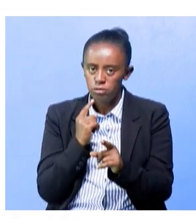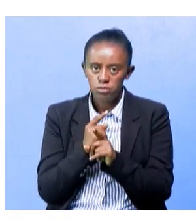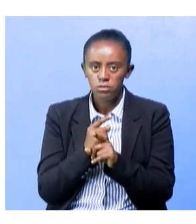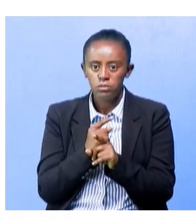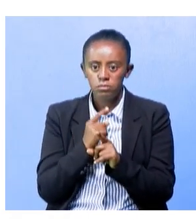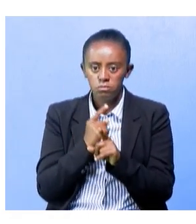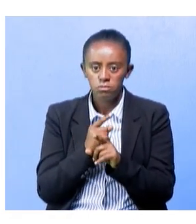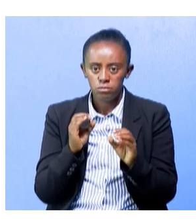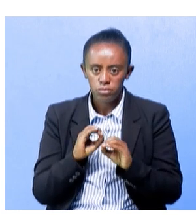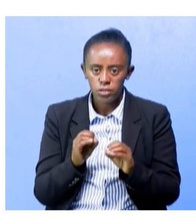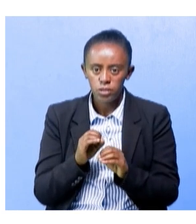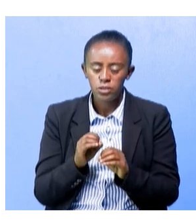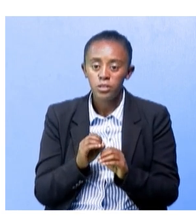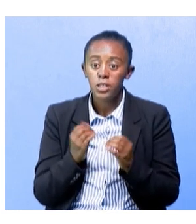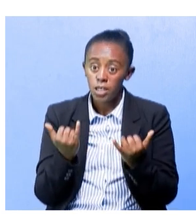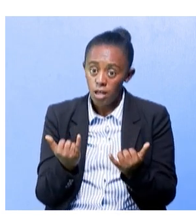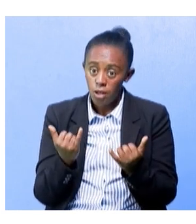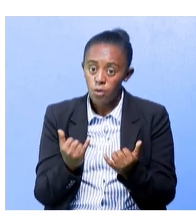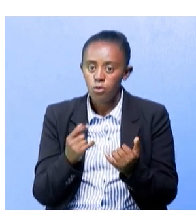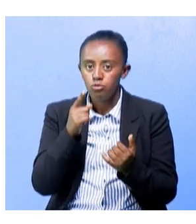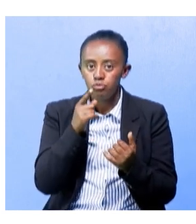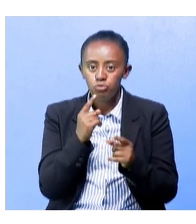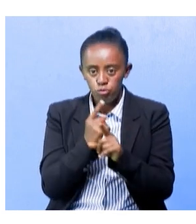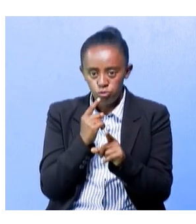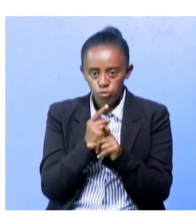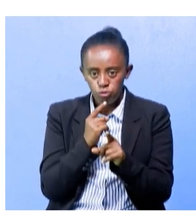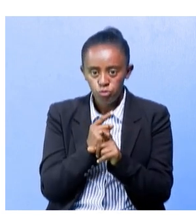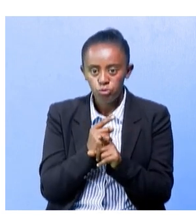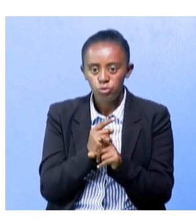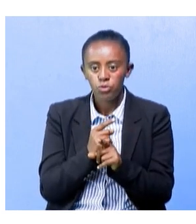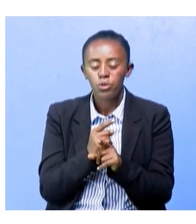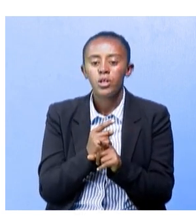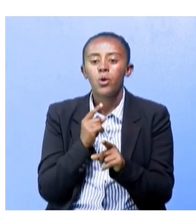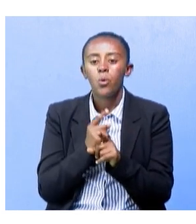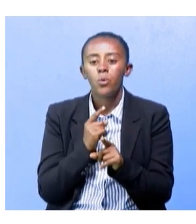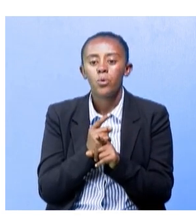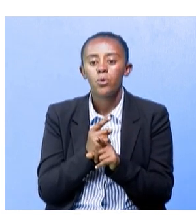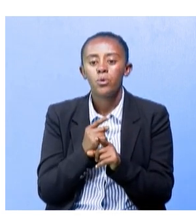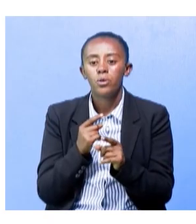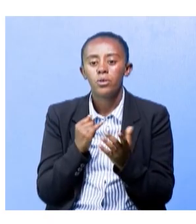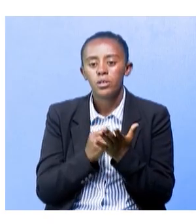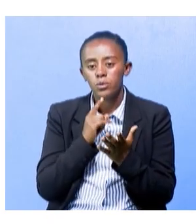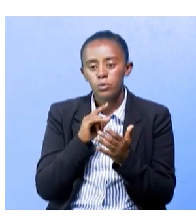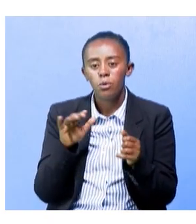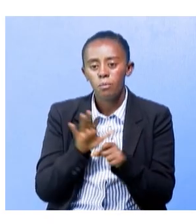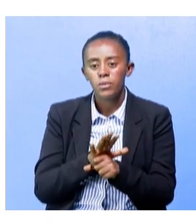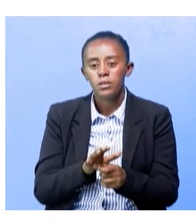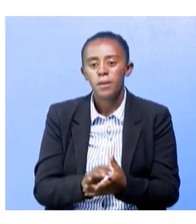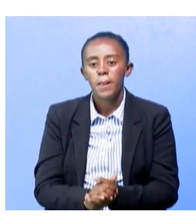order. Now it is time to put them in the correct order, then it will be one complete